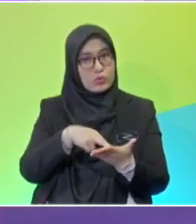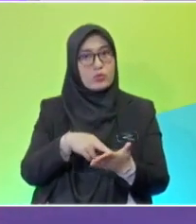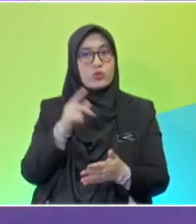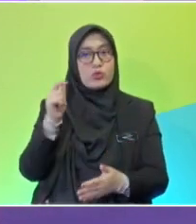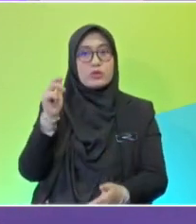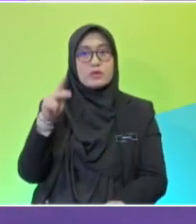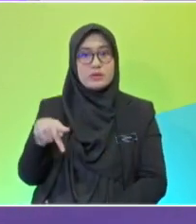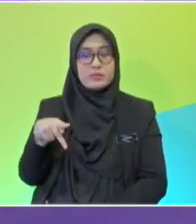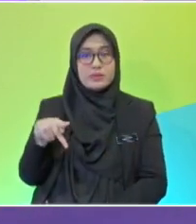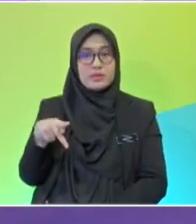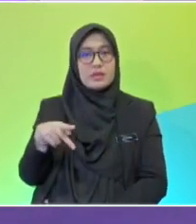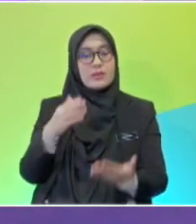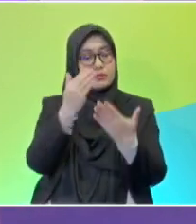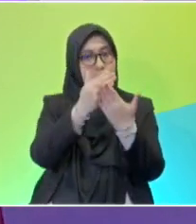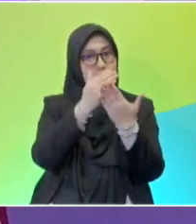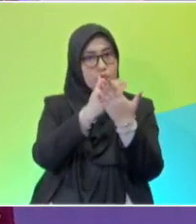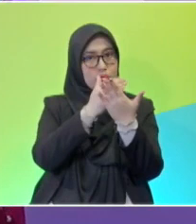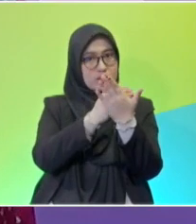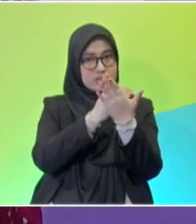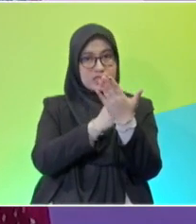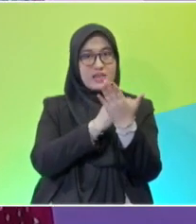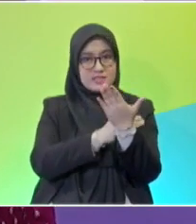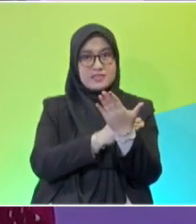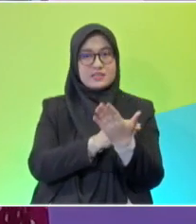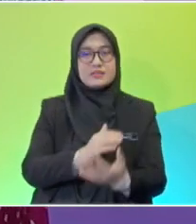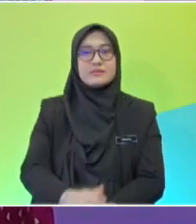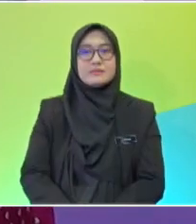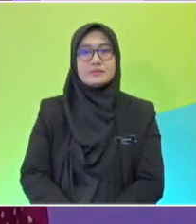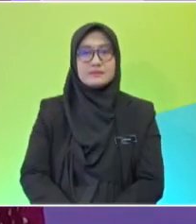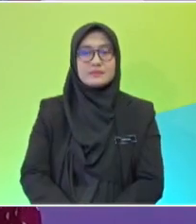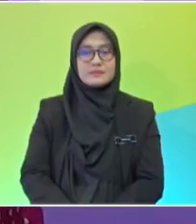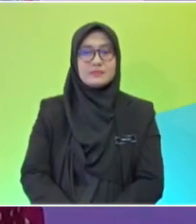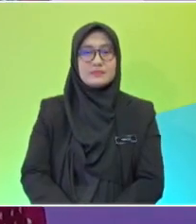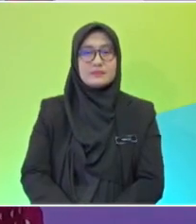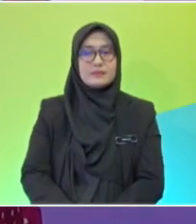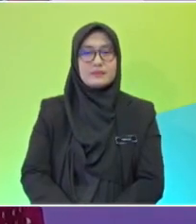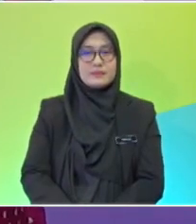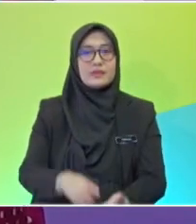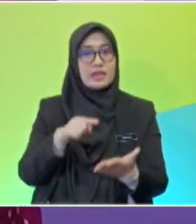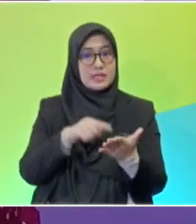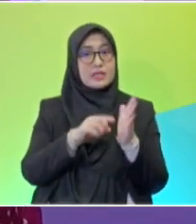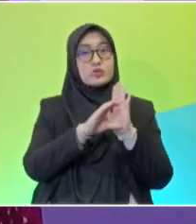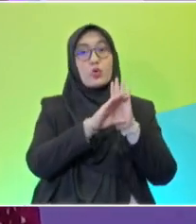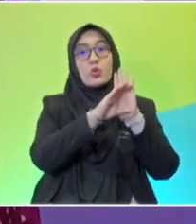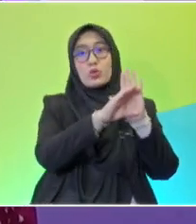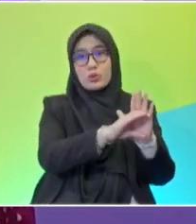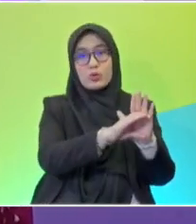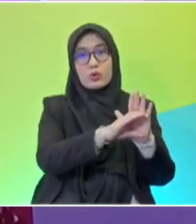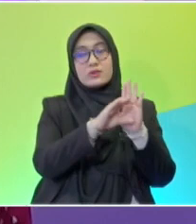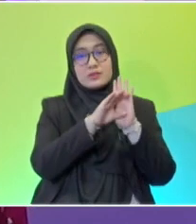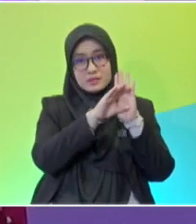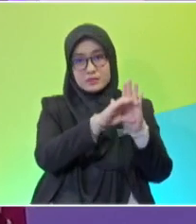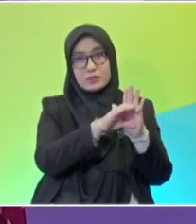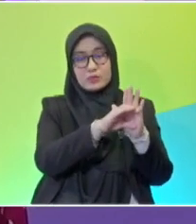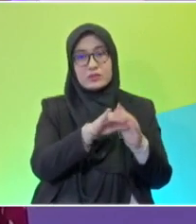teachers moan and groan about, oh, it's so taxing to record. How do I record? So this is just a sample. And I like